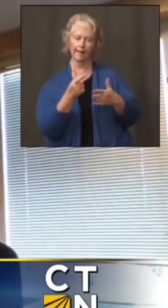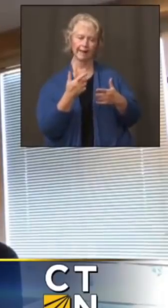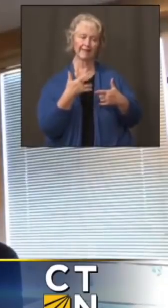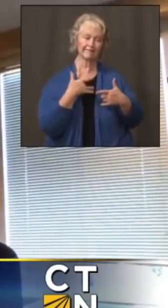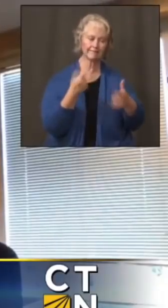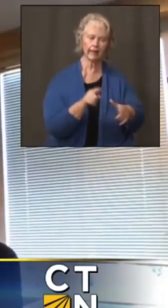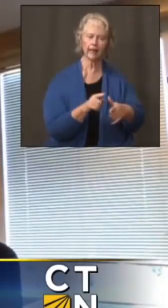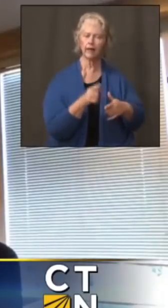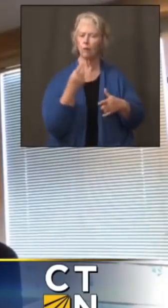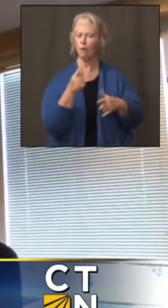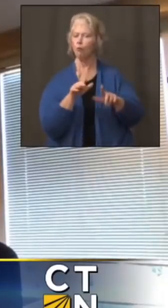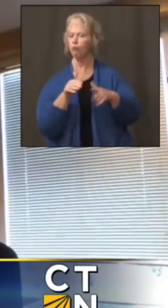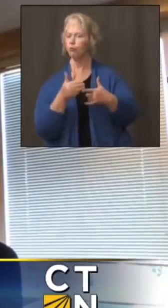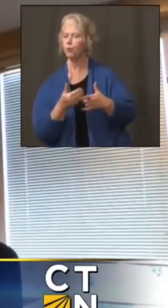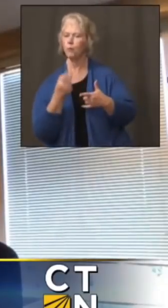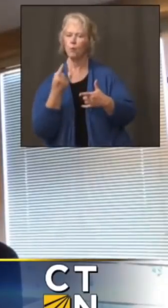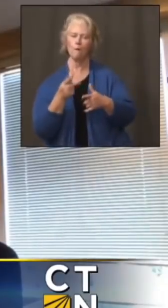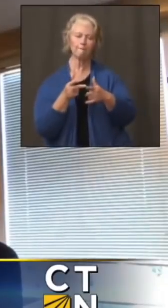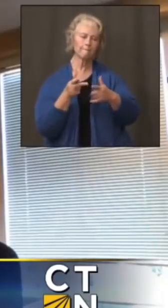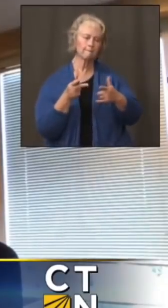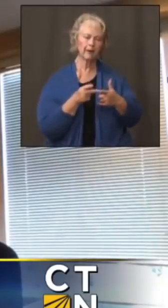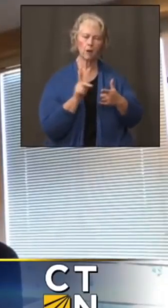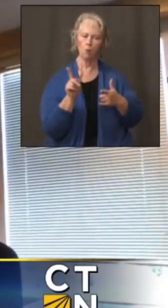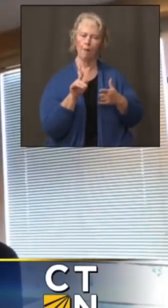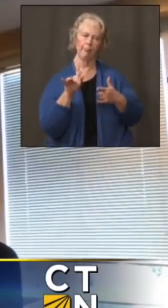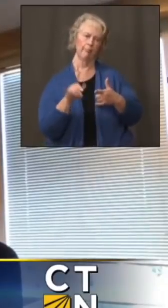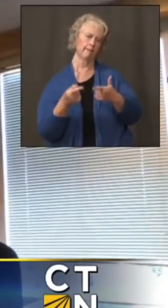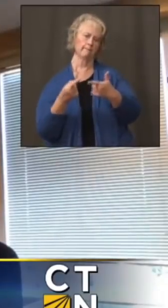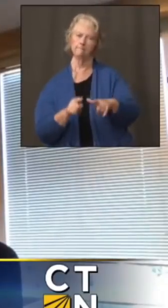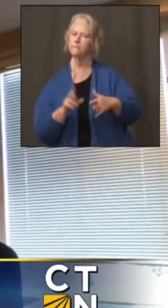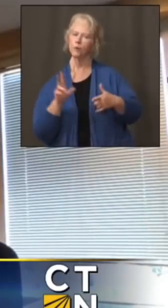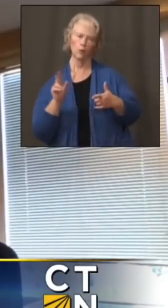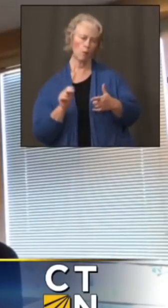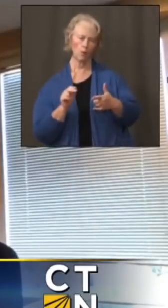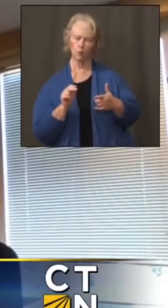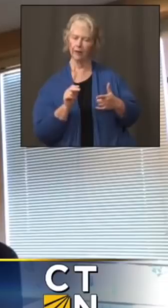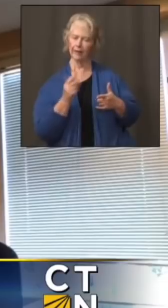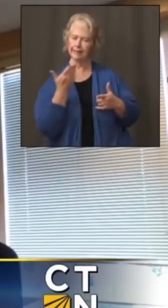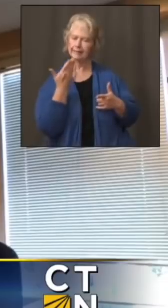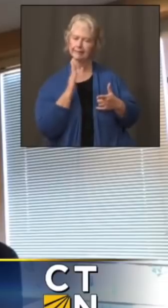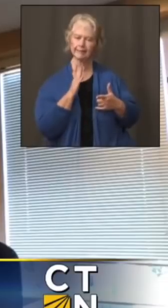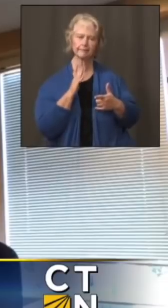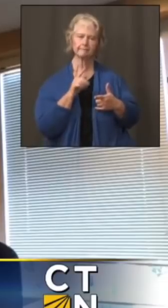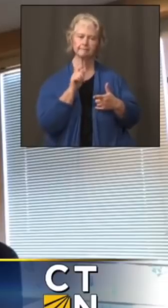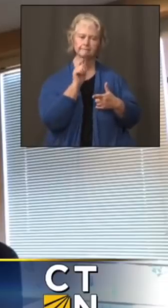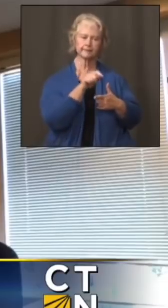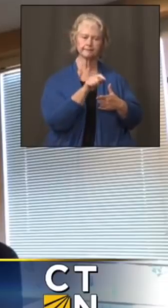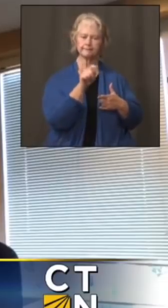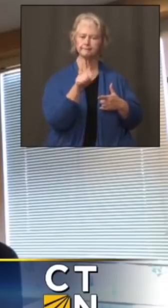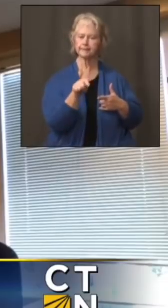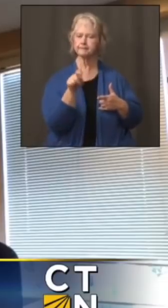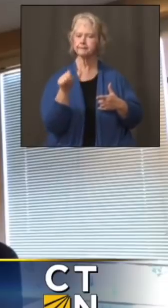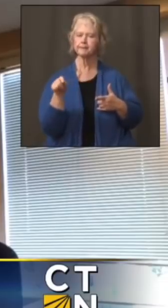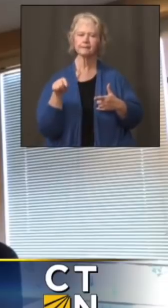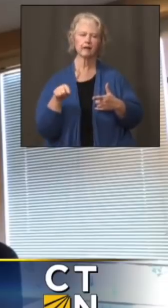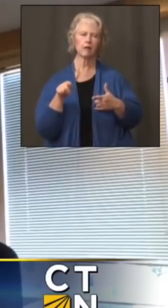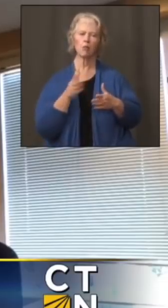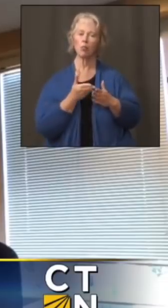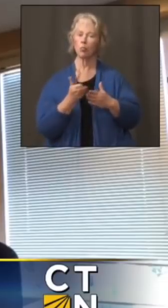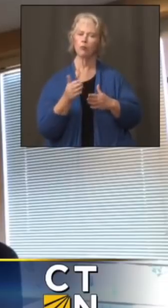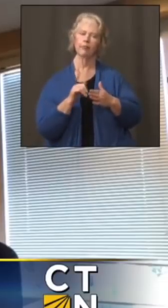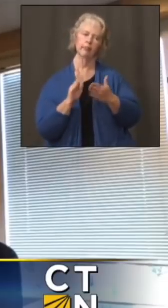that we can point to where this is sort of concentrated. This does seem to be community-wide spread.